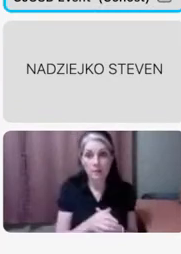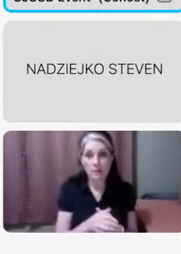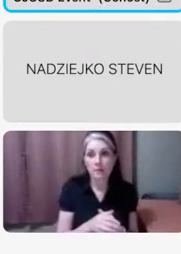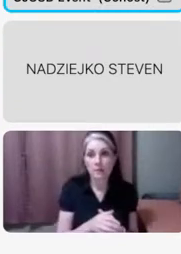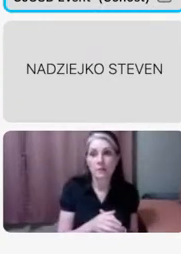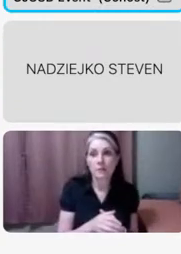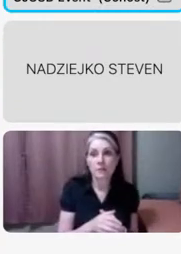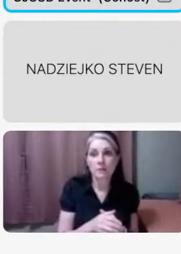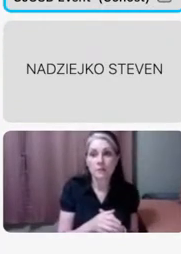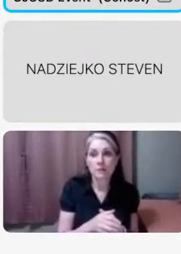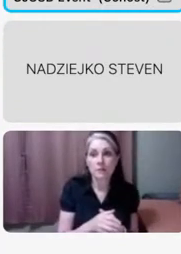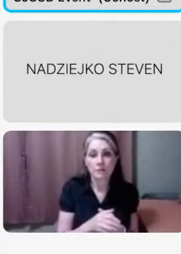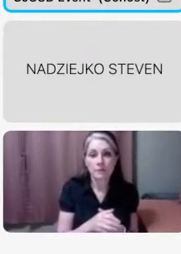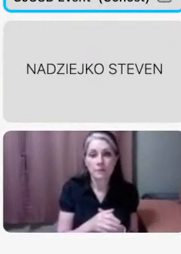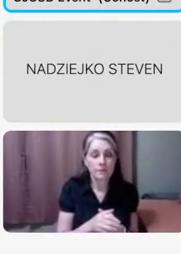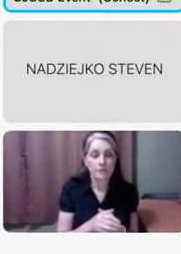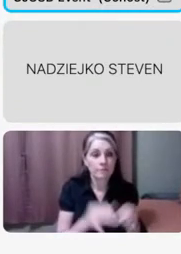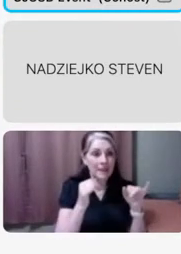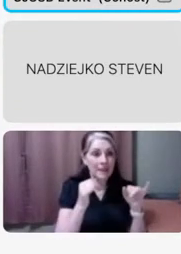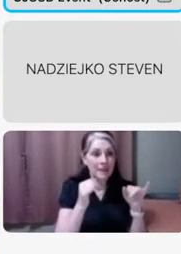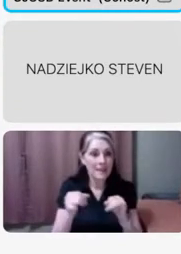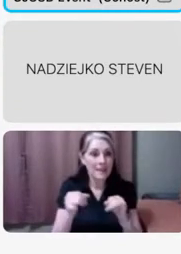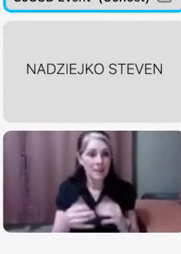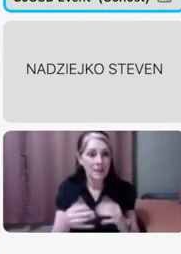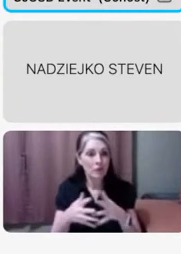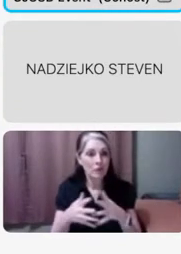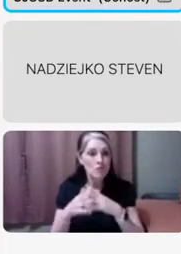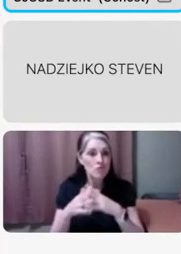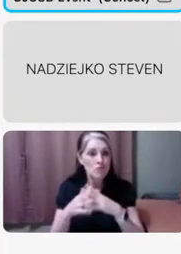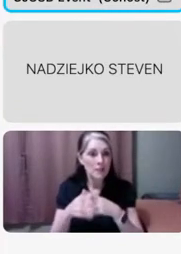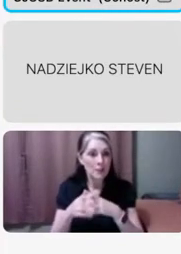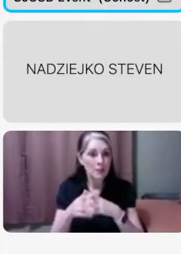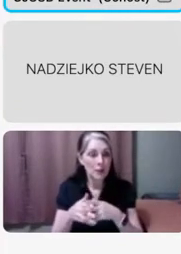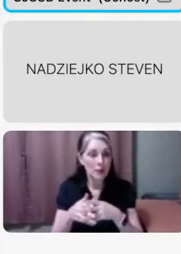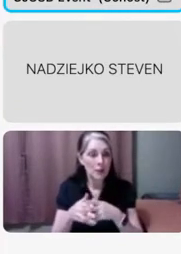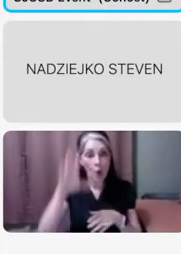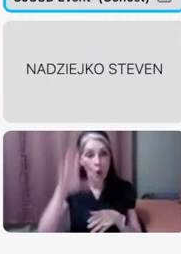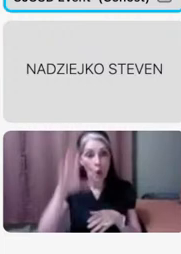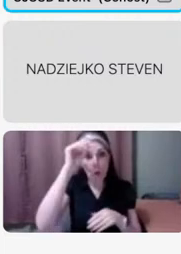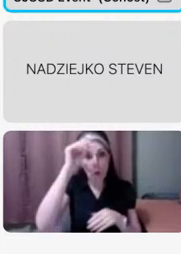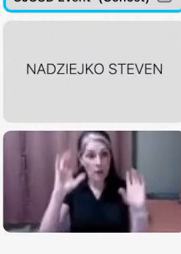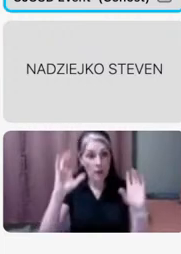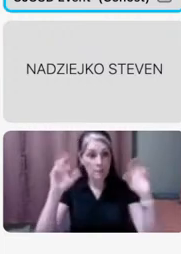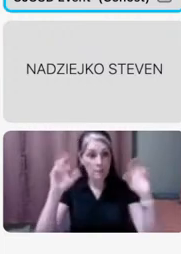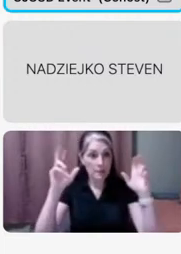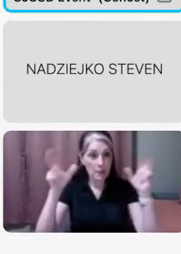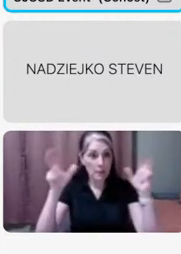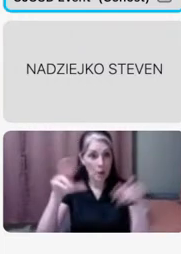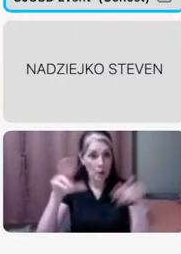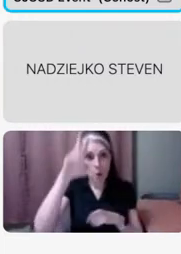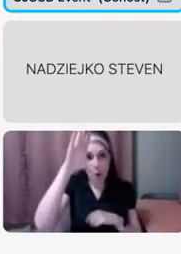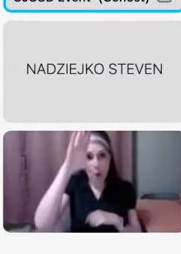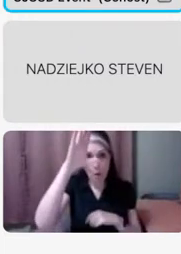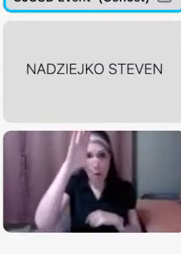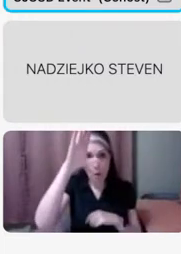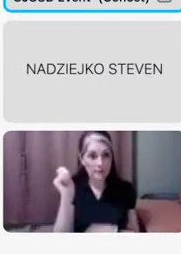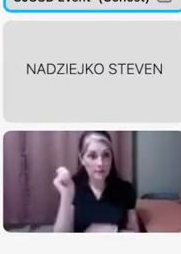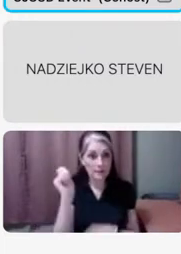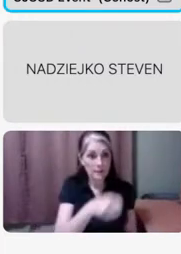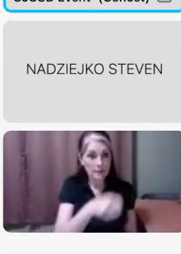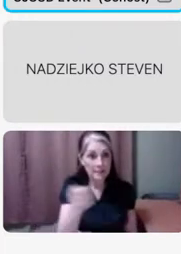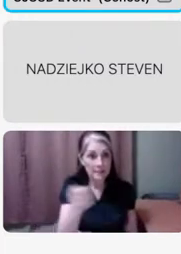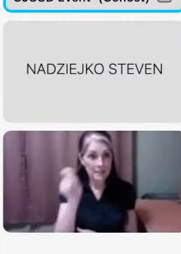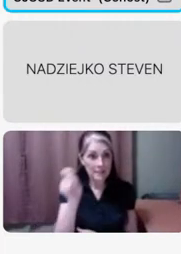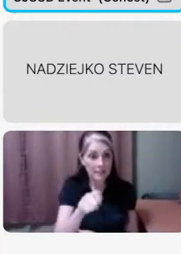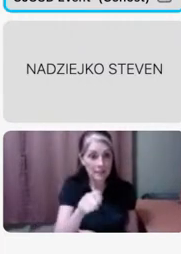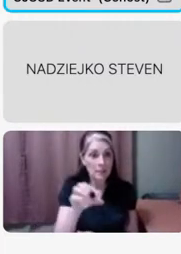individual wrestlers boards basketball and boys tennis on october 8th our care